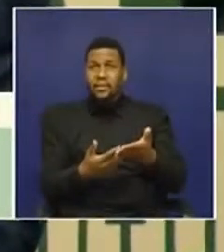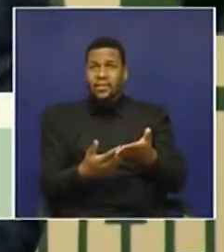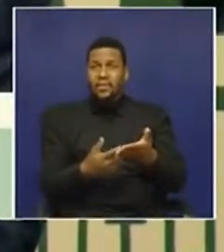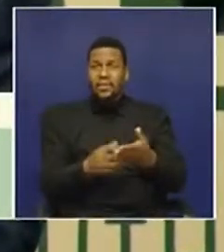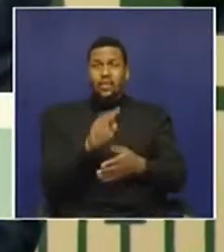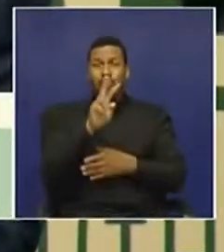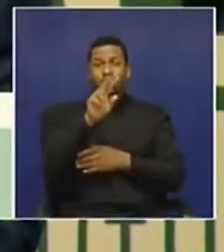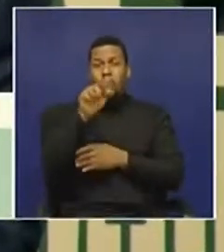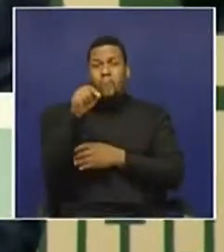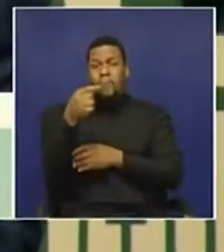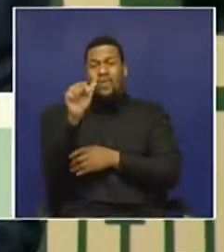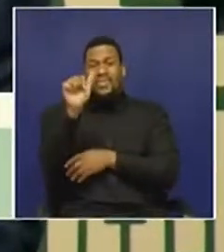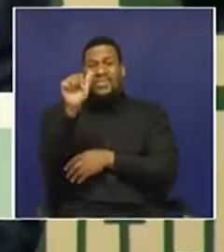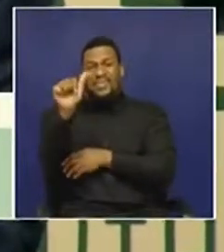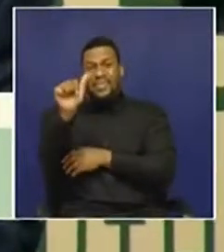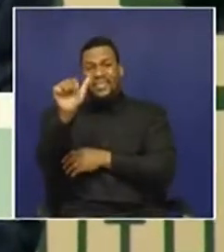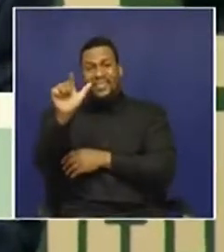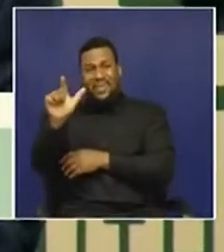2.67 trillion rand.